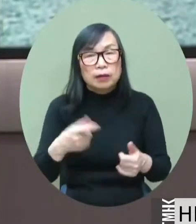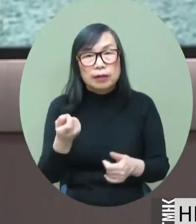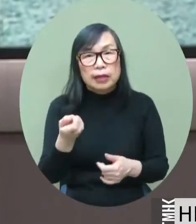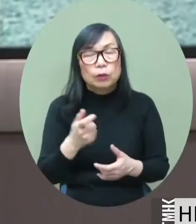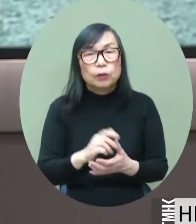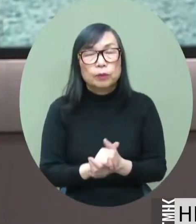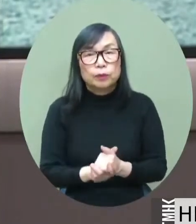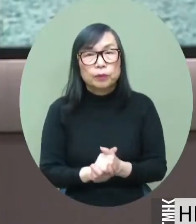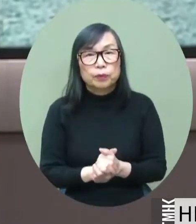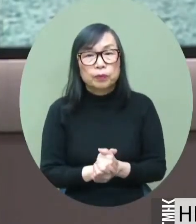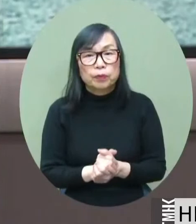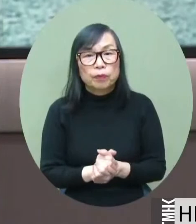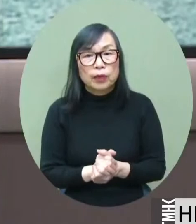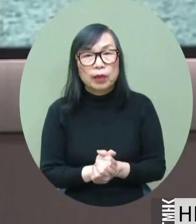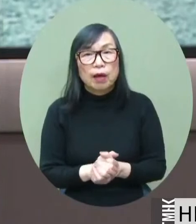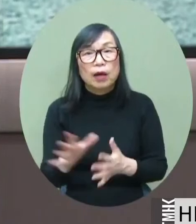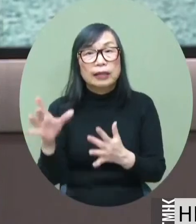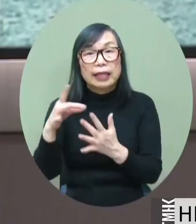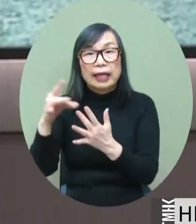to drop,